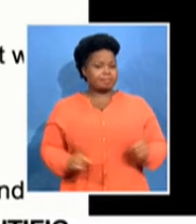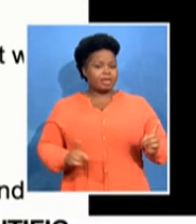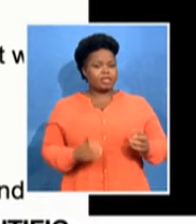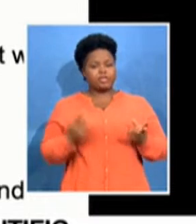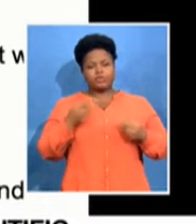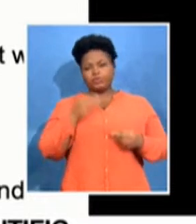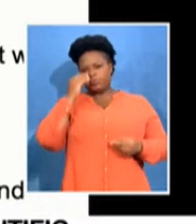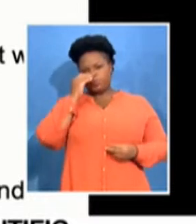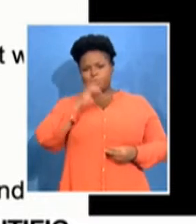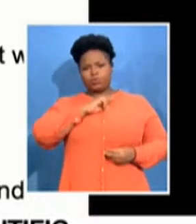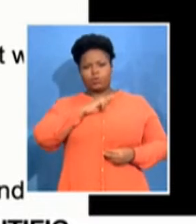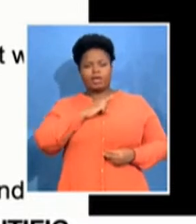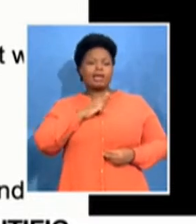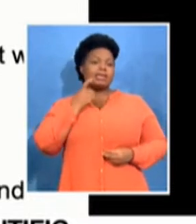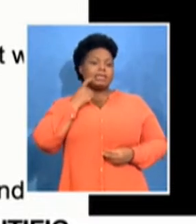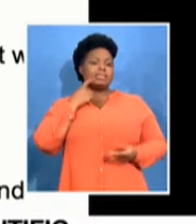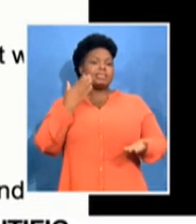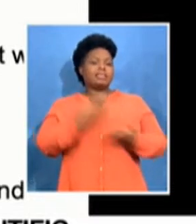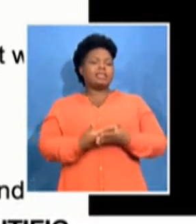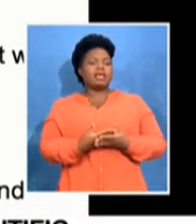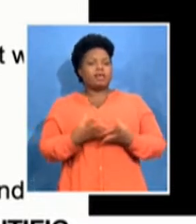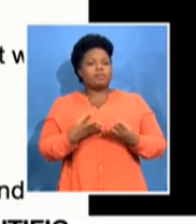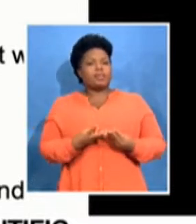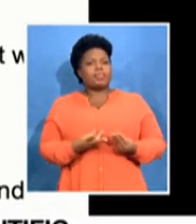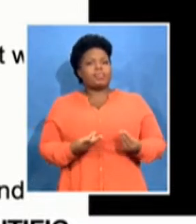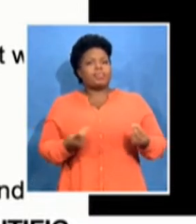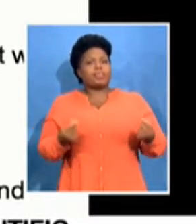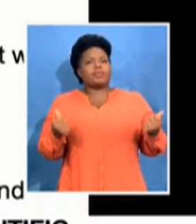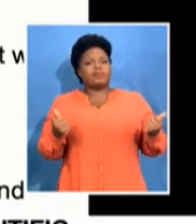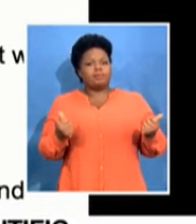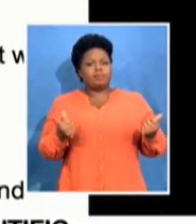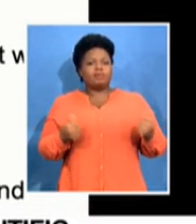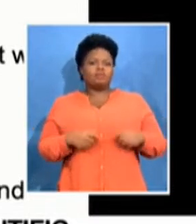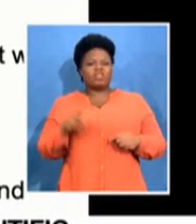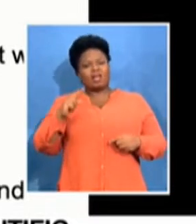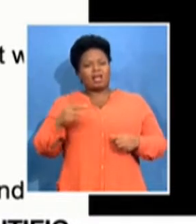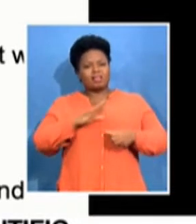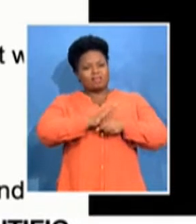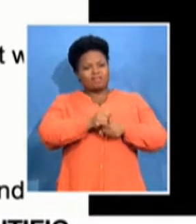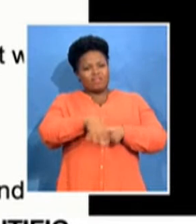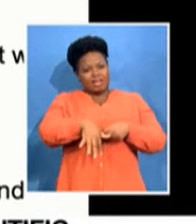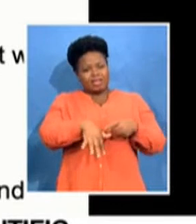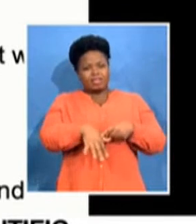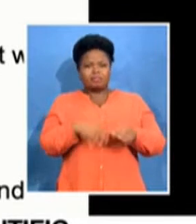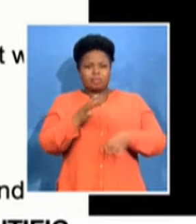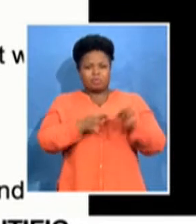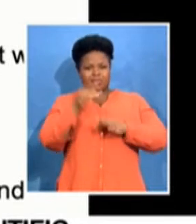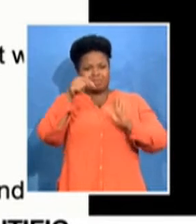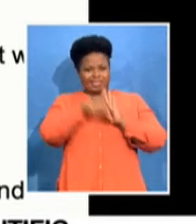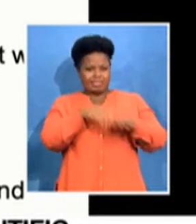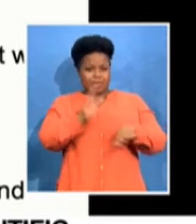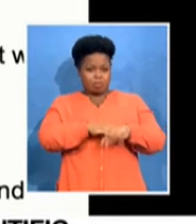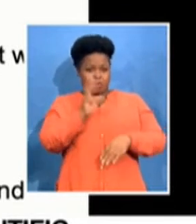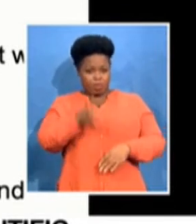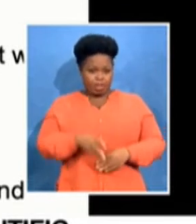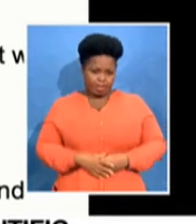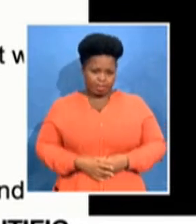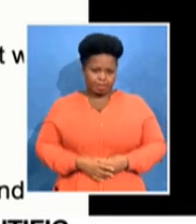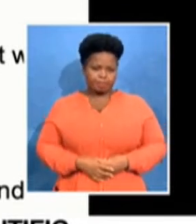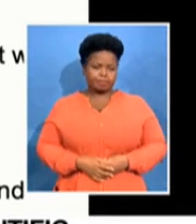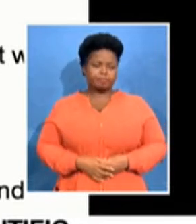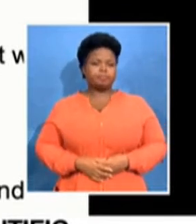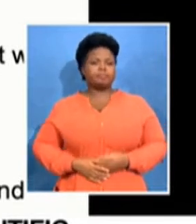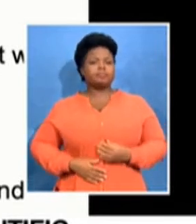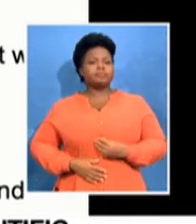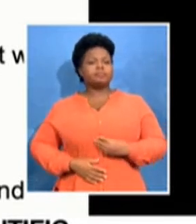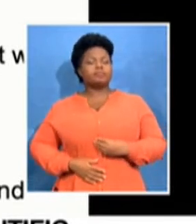previous variants, the other variants, and we're going to go there. So I would like to please ask to Professor Zwelini Mkhize